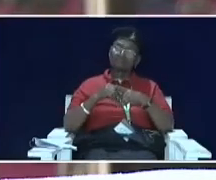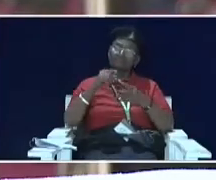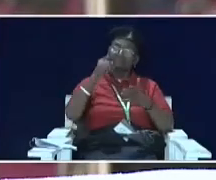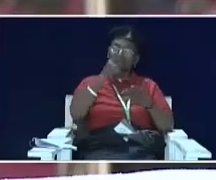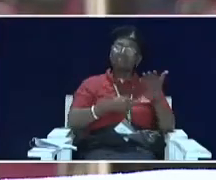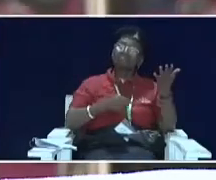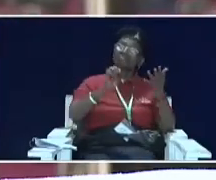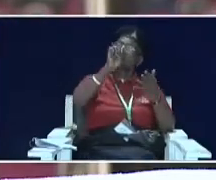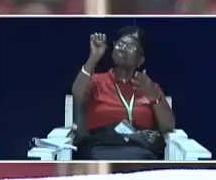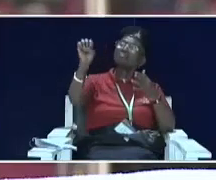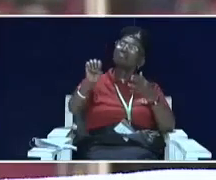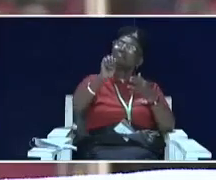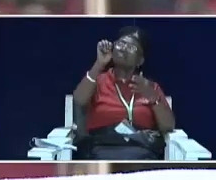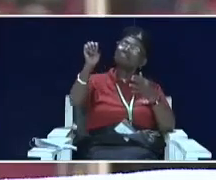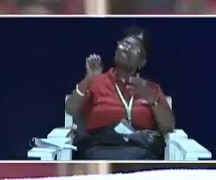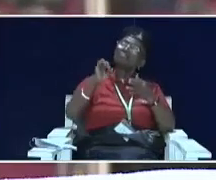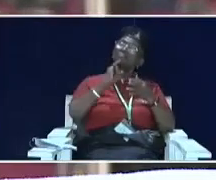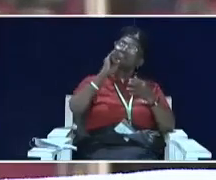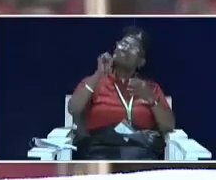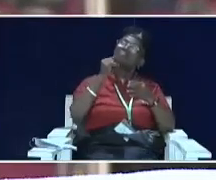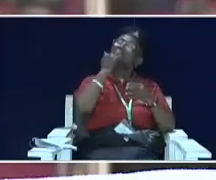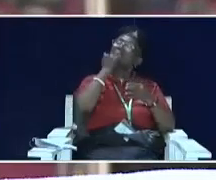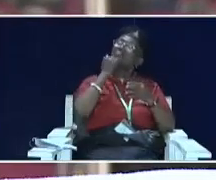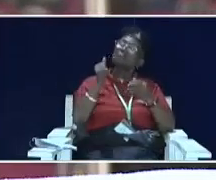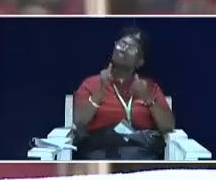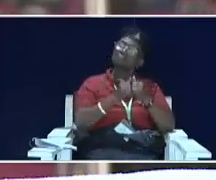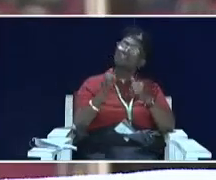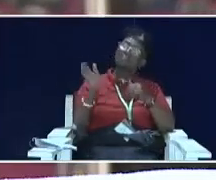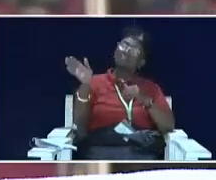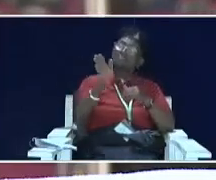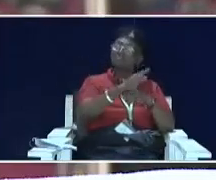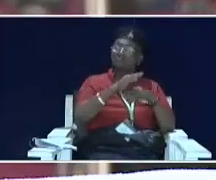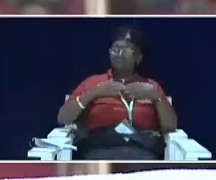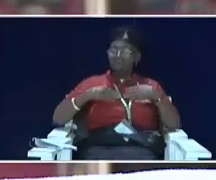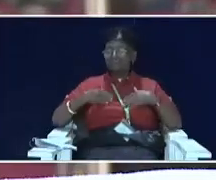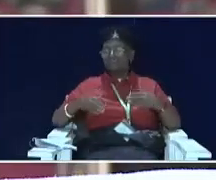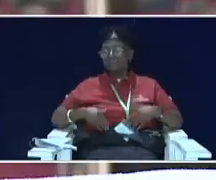whatever is wrong with your body, he will put it right.